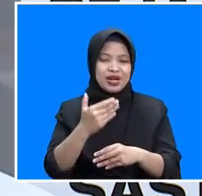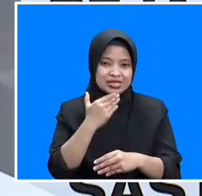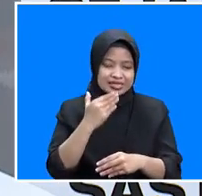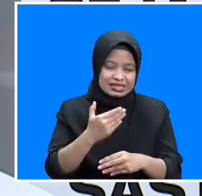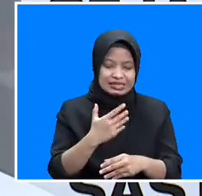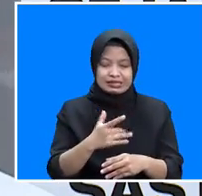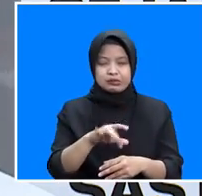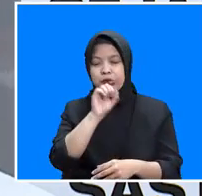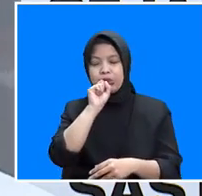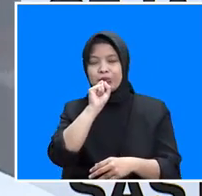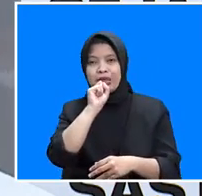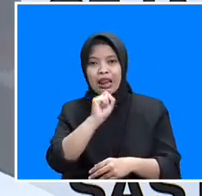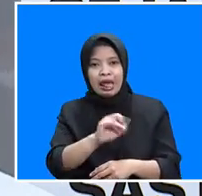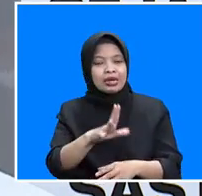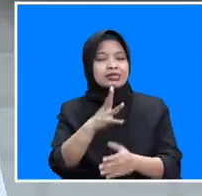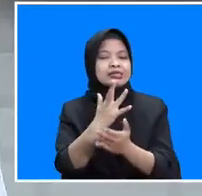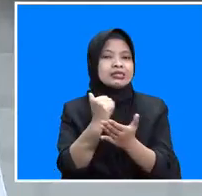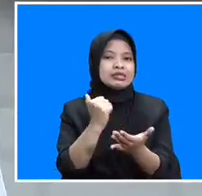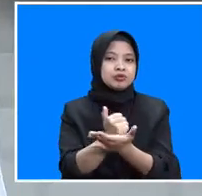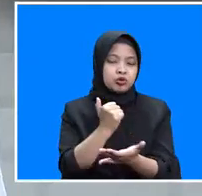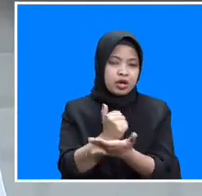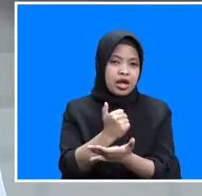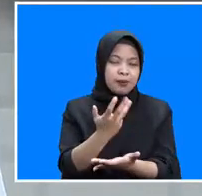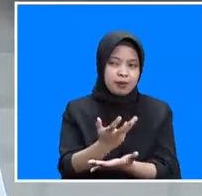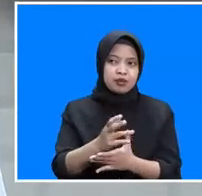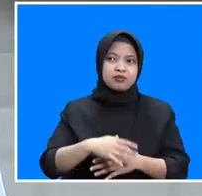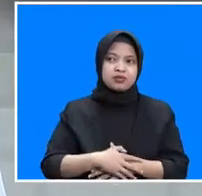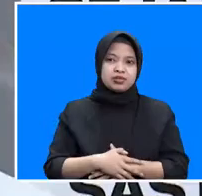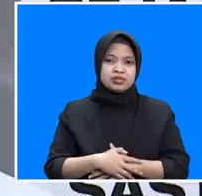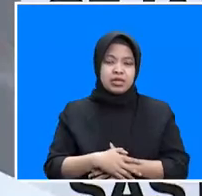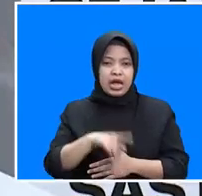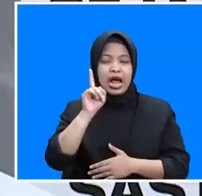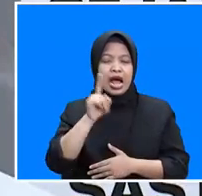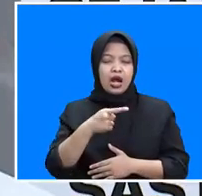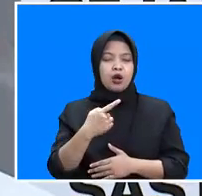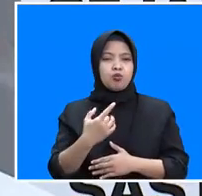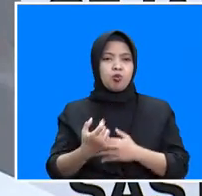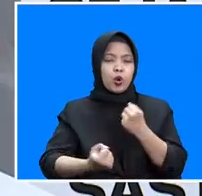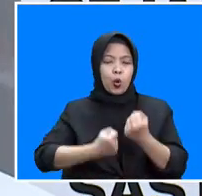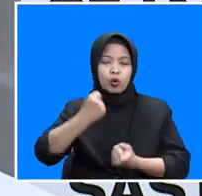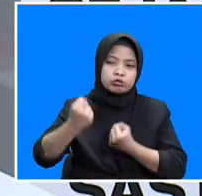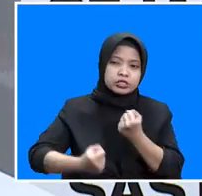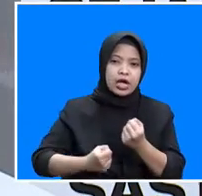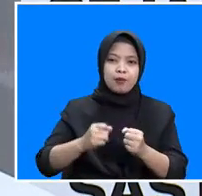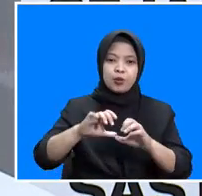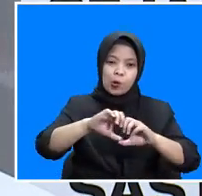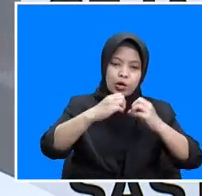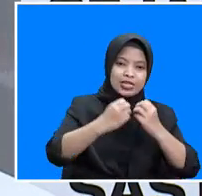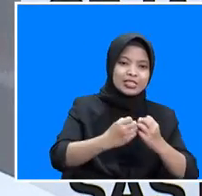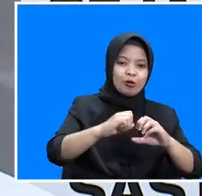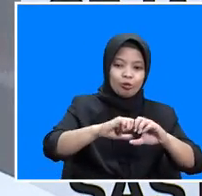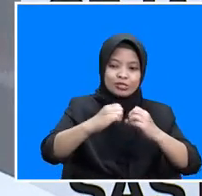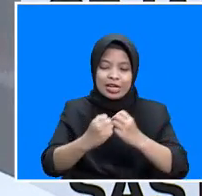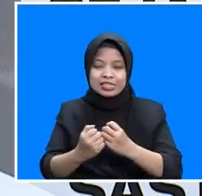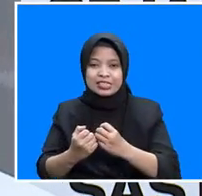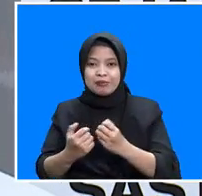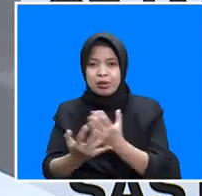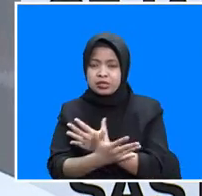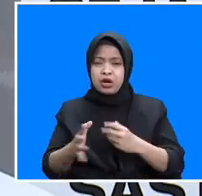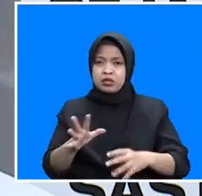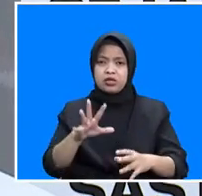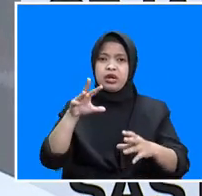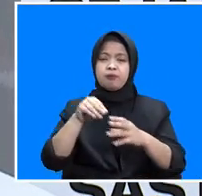society organisations to actually implement the work that we're doing. So I'd like to acknowledge those partners first in answering this